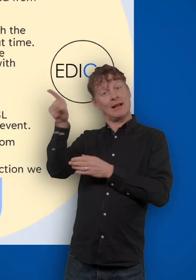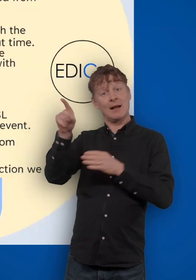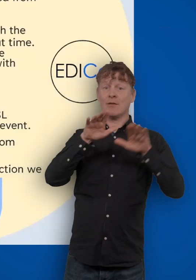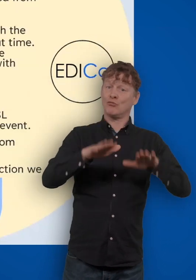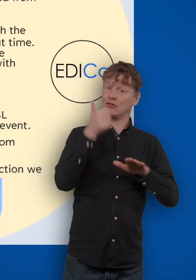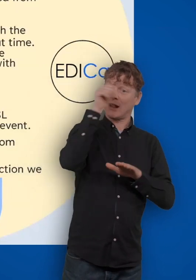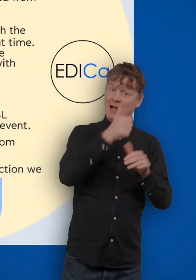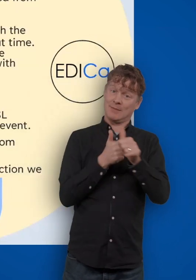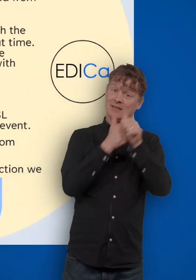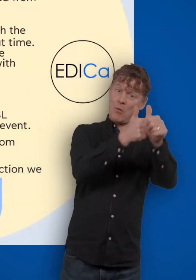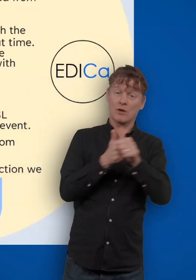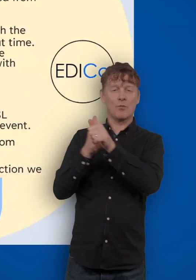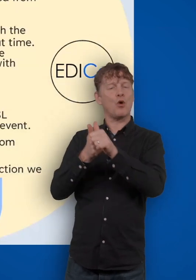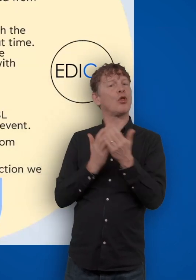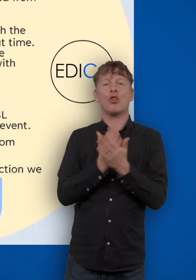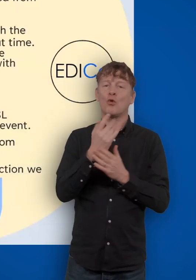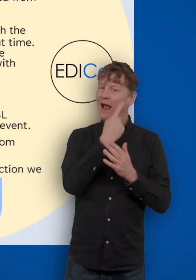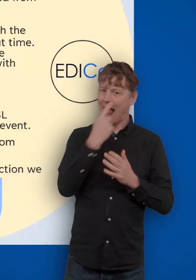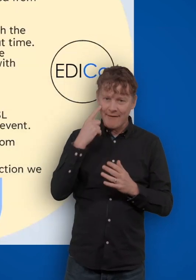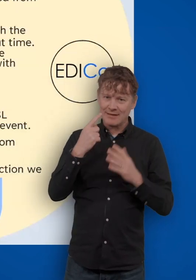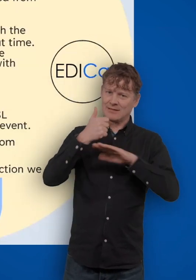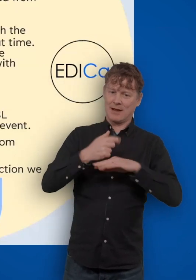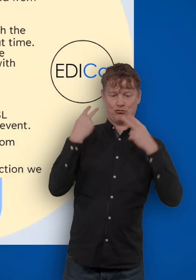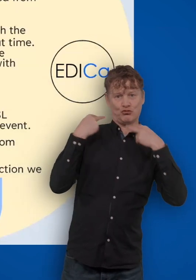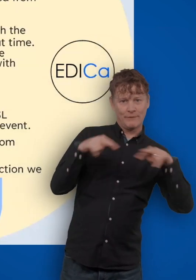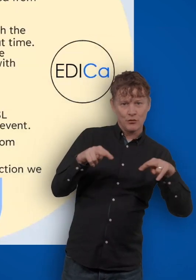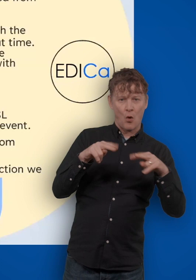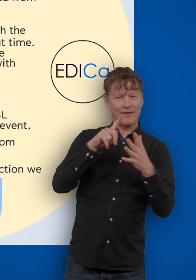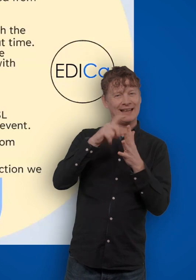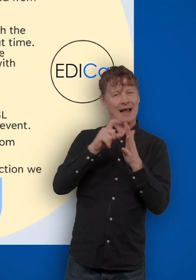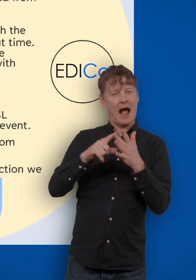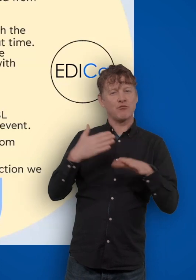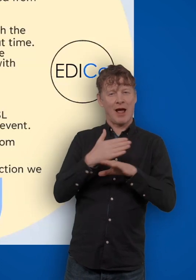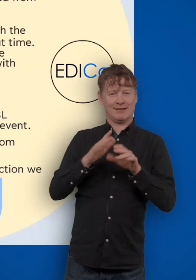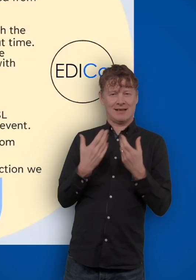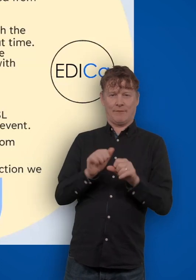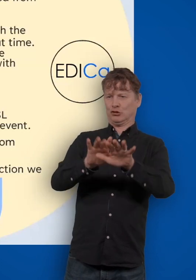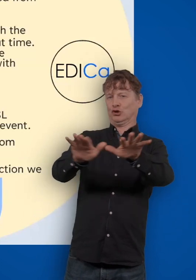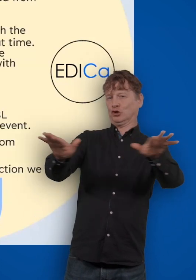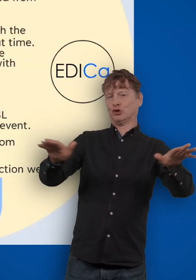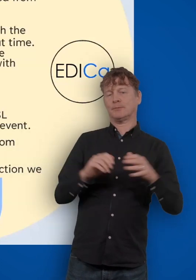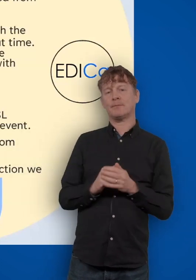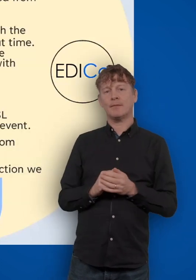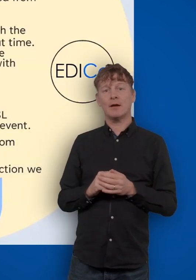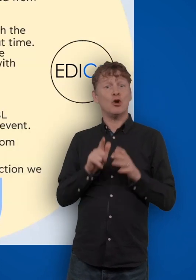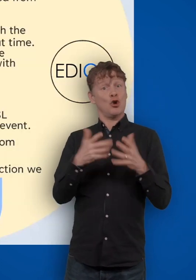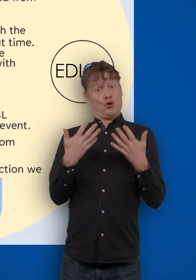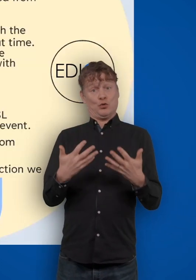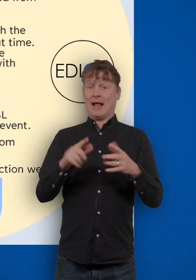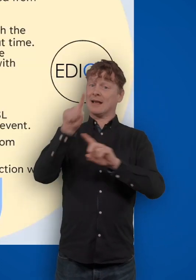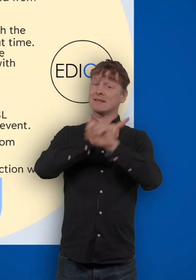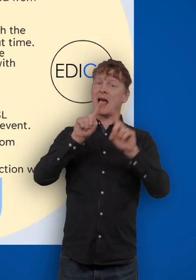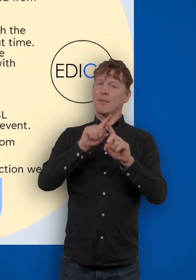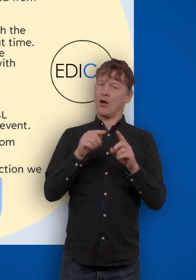as the British Academy, with evidence-based reviews of equality, diversity, and inclusion practices. With this in mind, today's